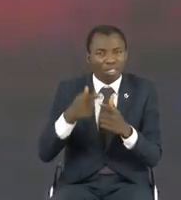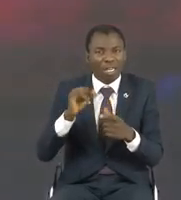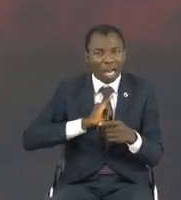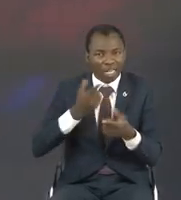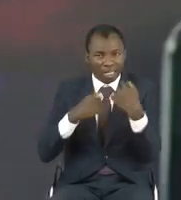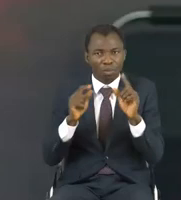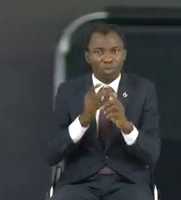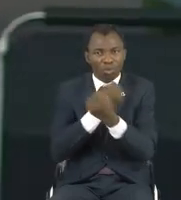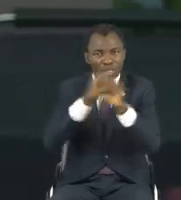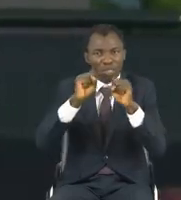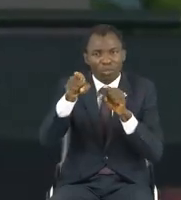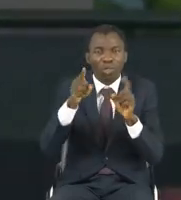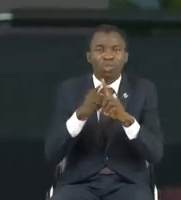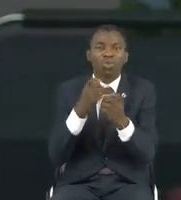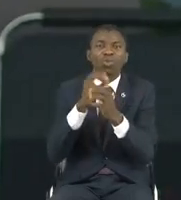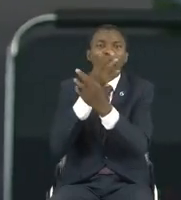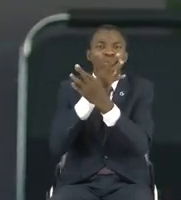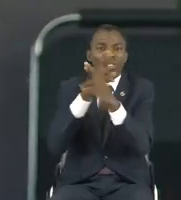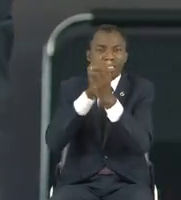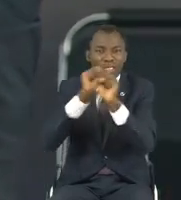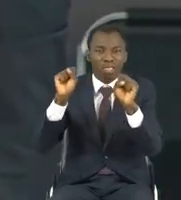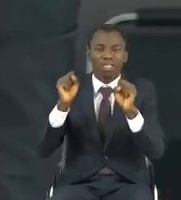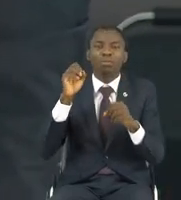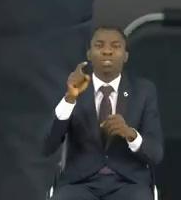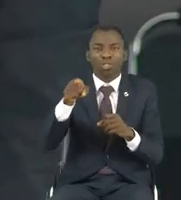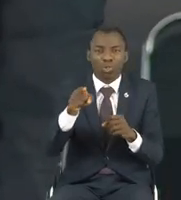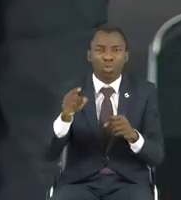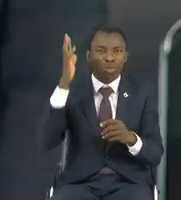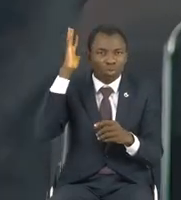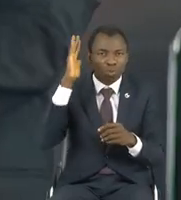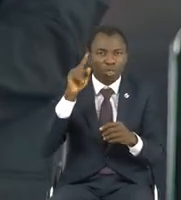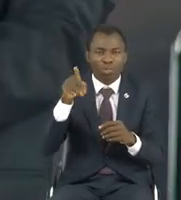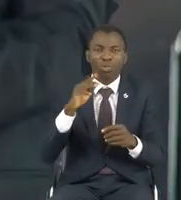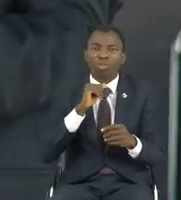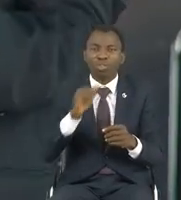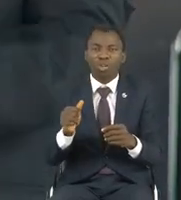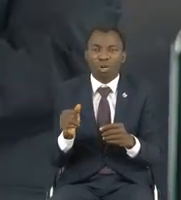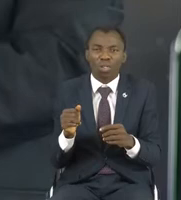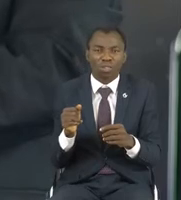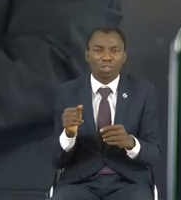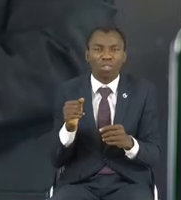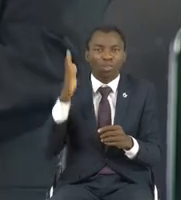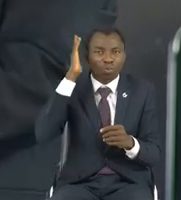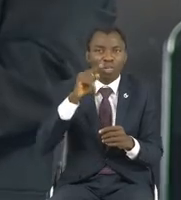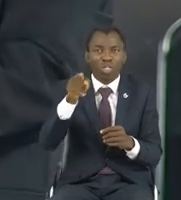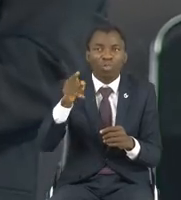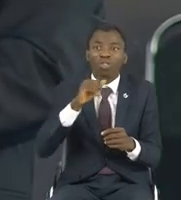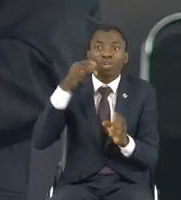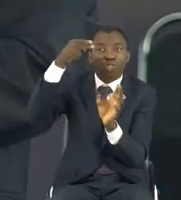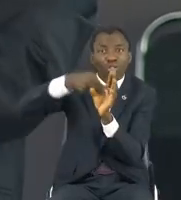to redeem you. Won't you join Paul and say, what things were gain to